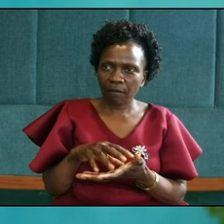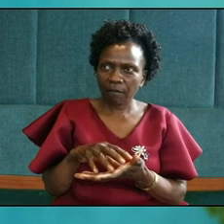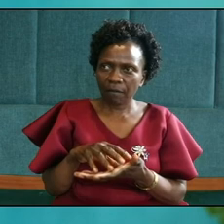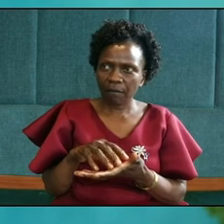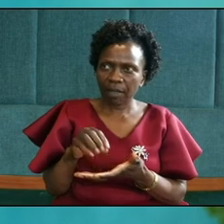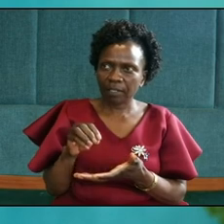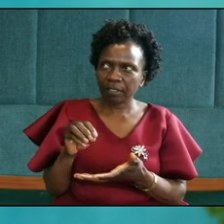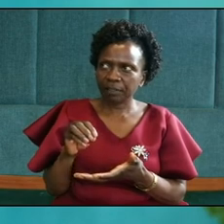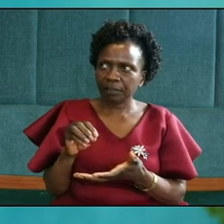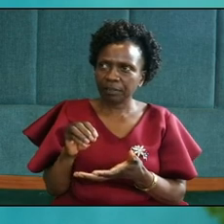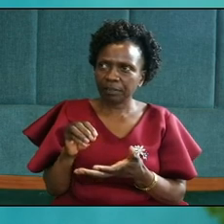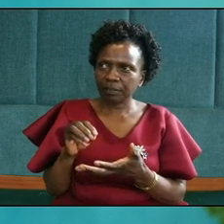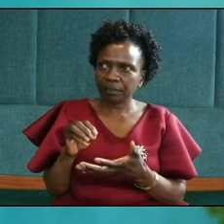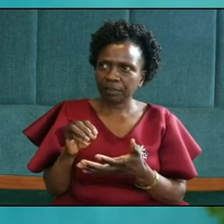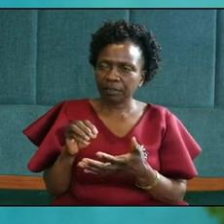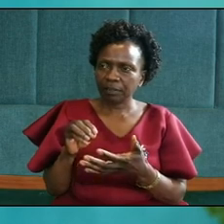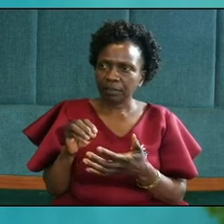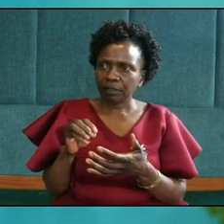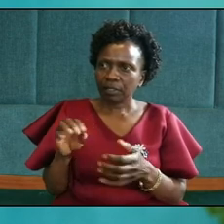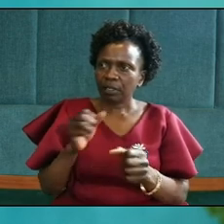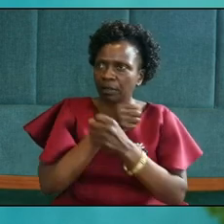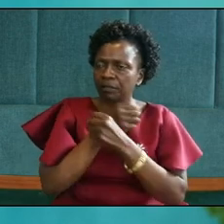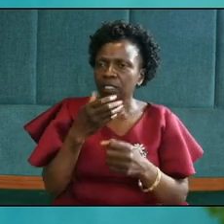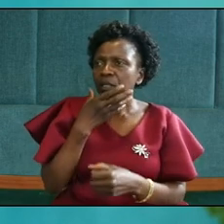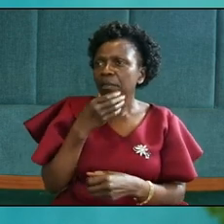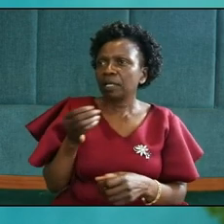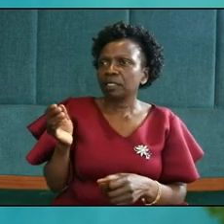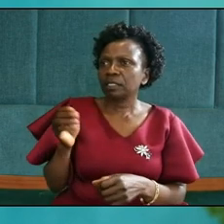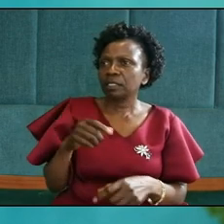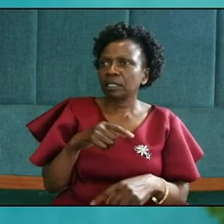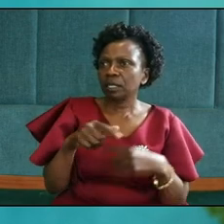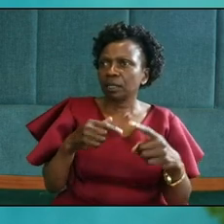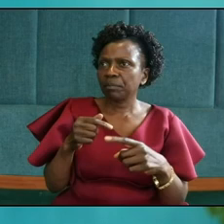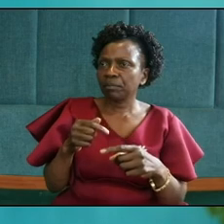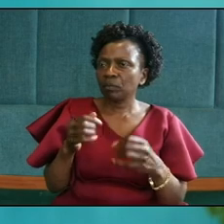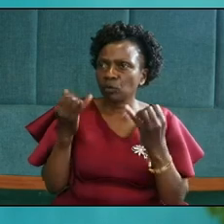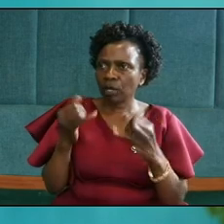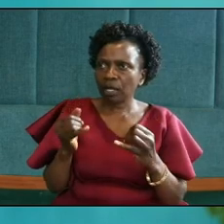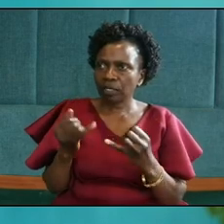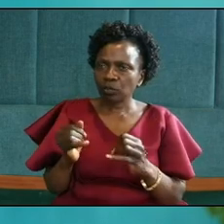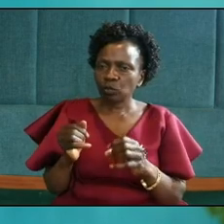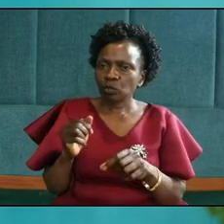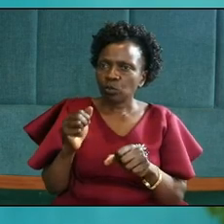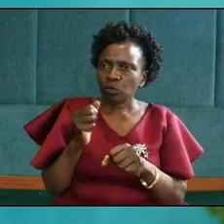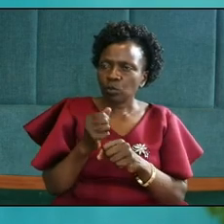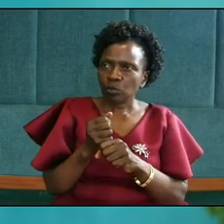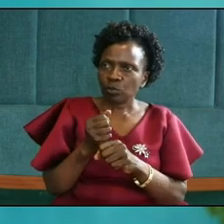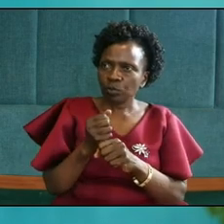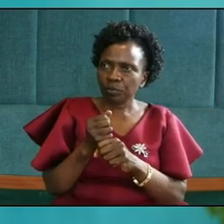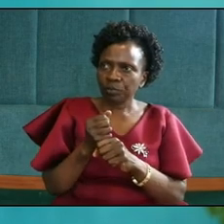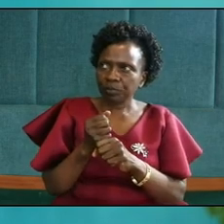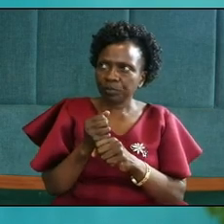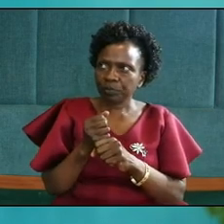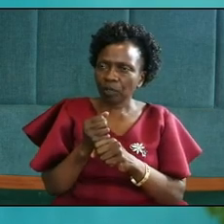the apples. This man came over, knelt down on the floor, tried to gather the apples back onto the tray and